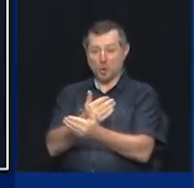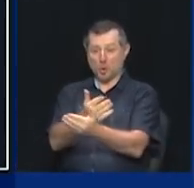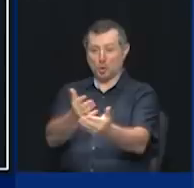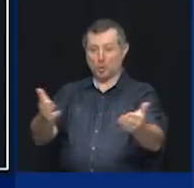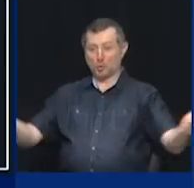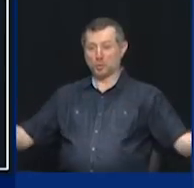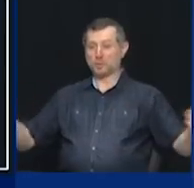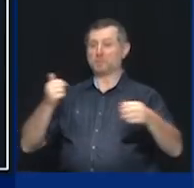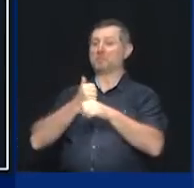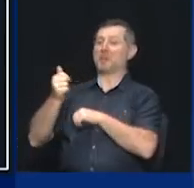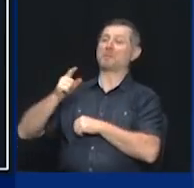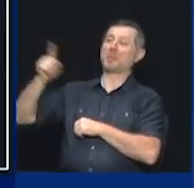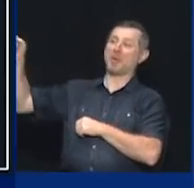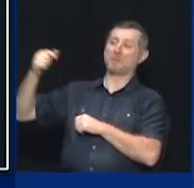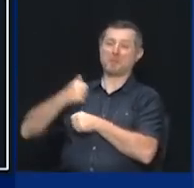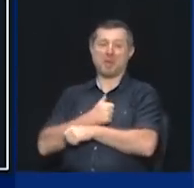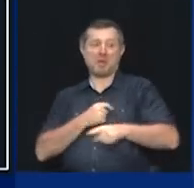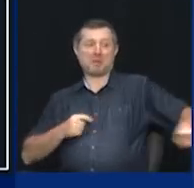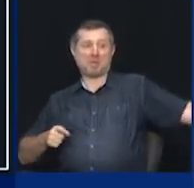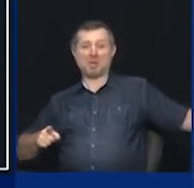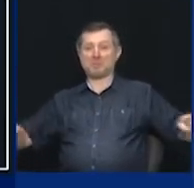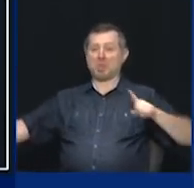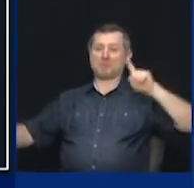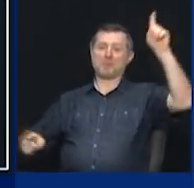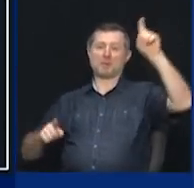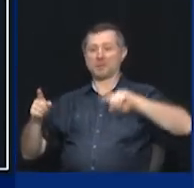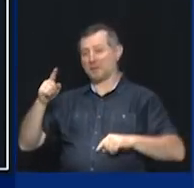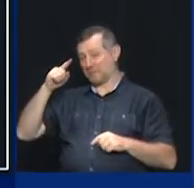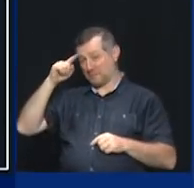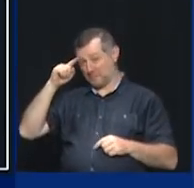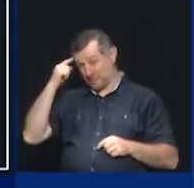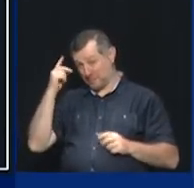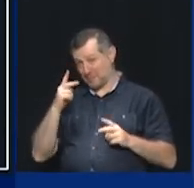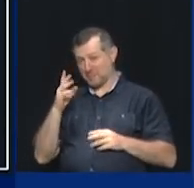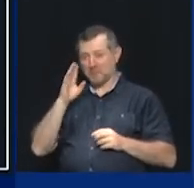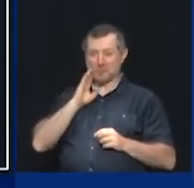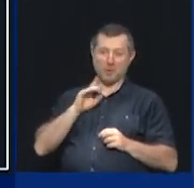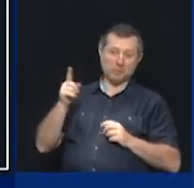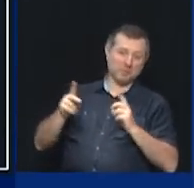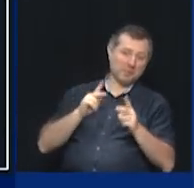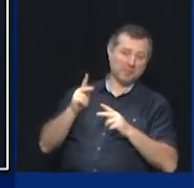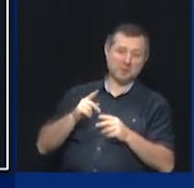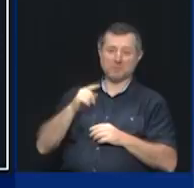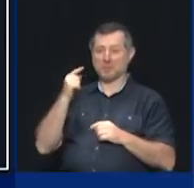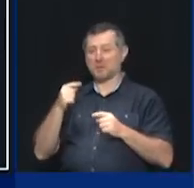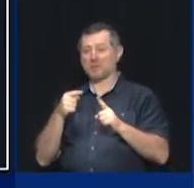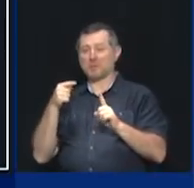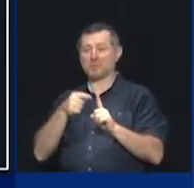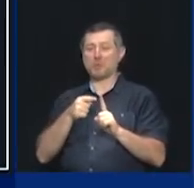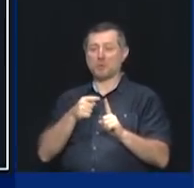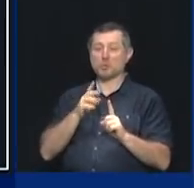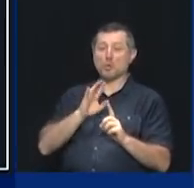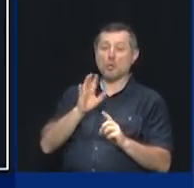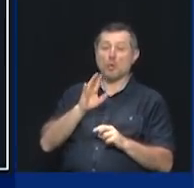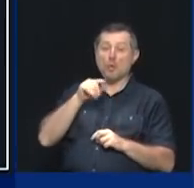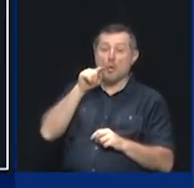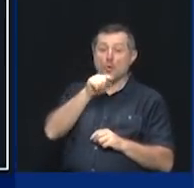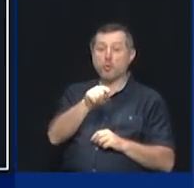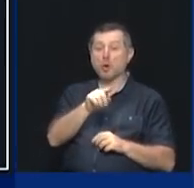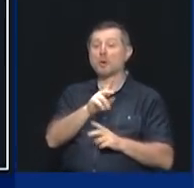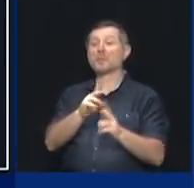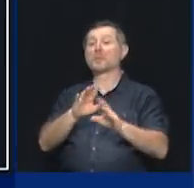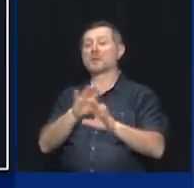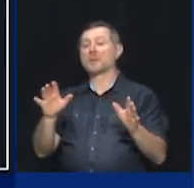other people. It's about black people. It's about brown people. This is about you. This is your black brother, your